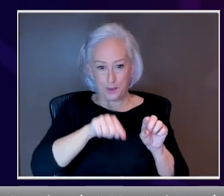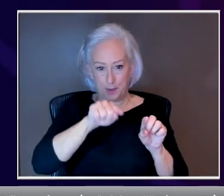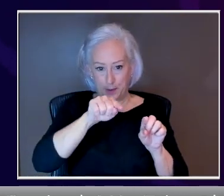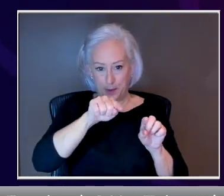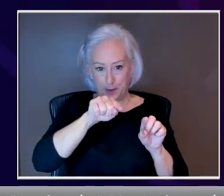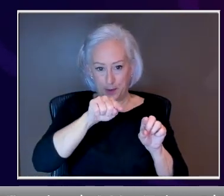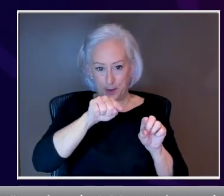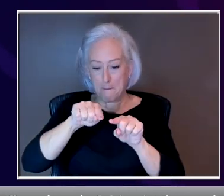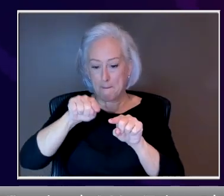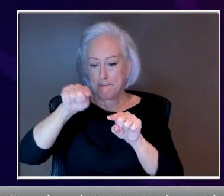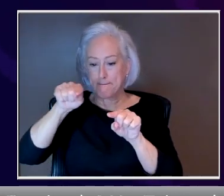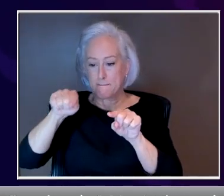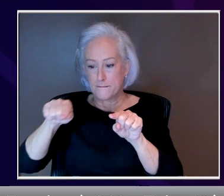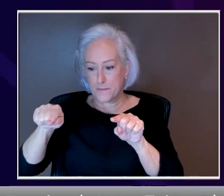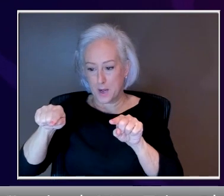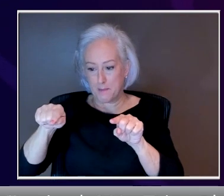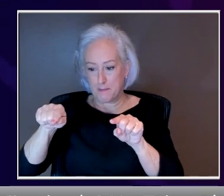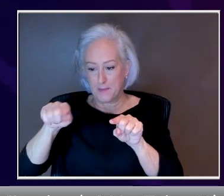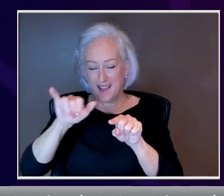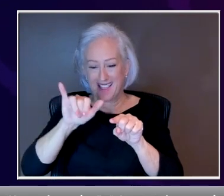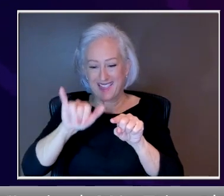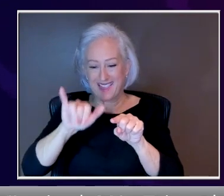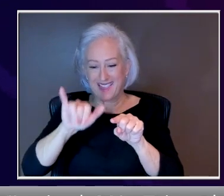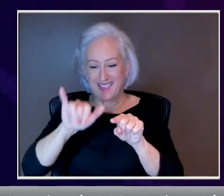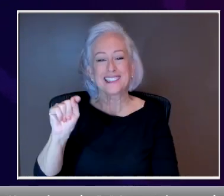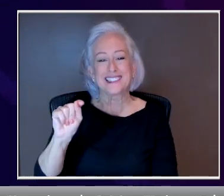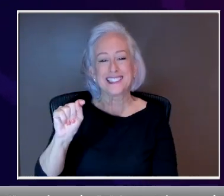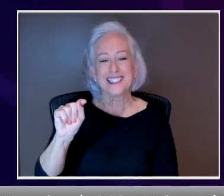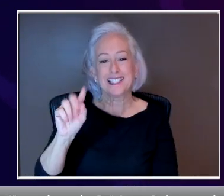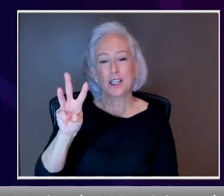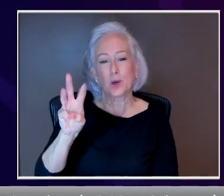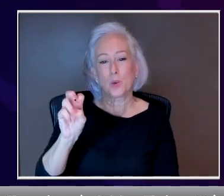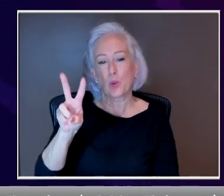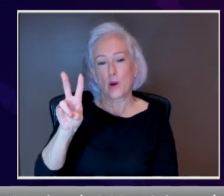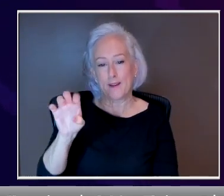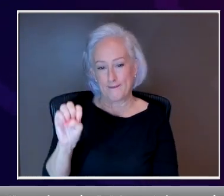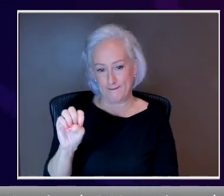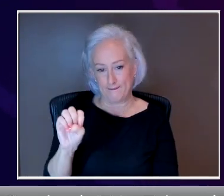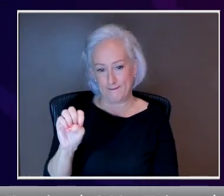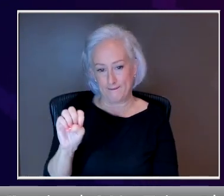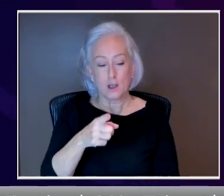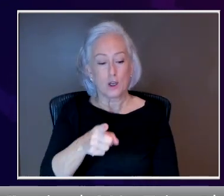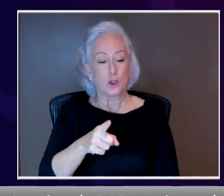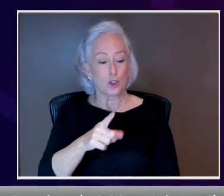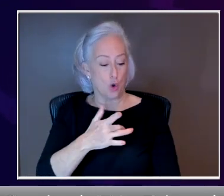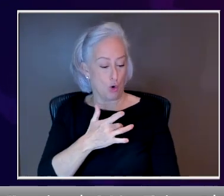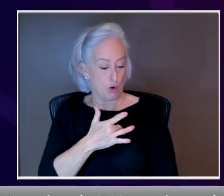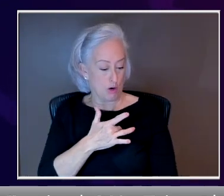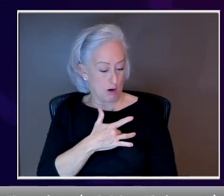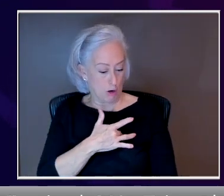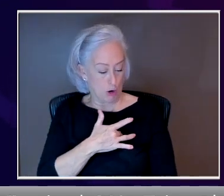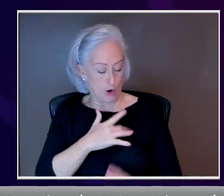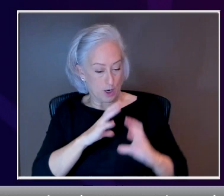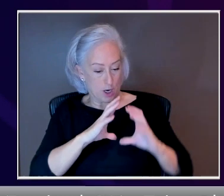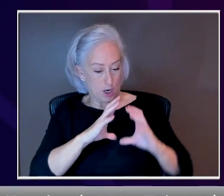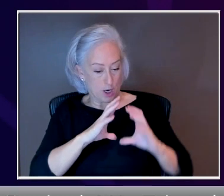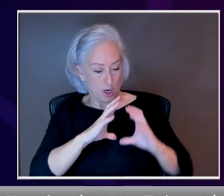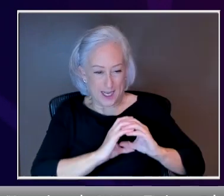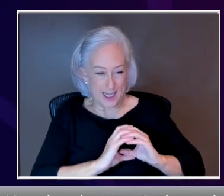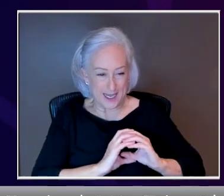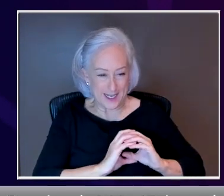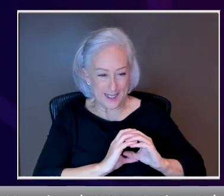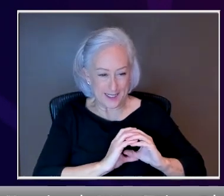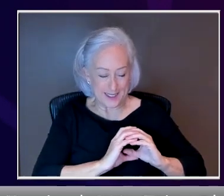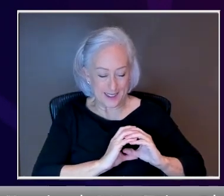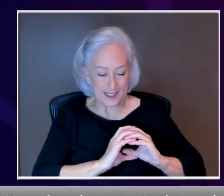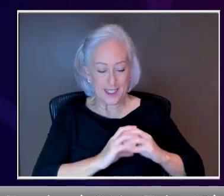that's called the T wave. So from the beginning of the time that your heart starts to squeeze and that electrical current goes down the heart to the